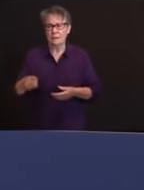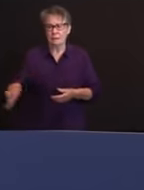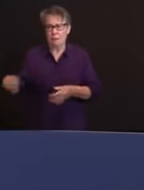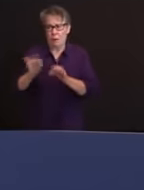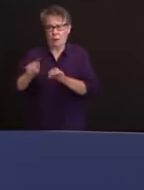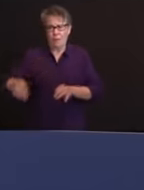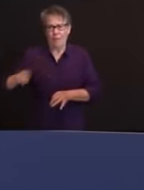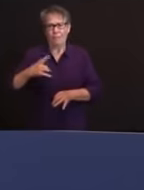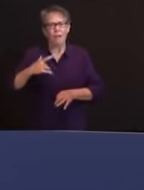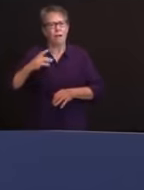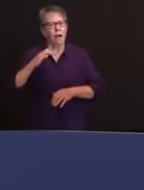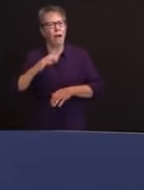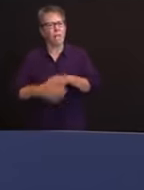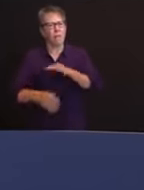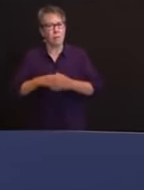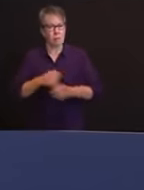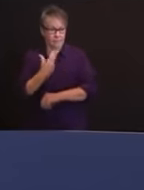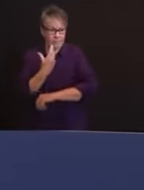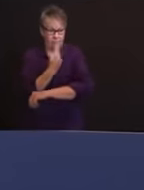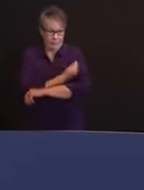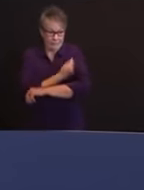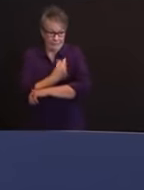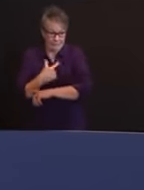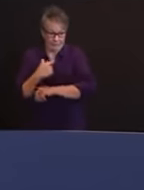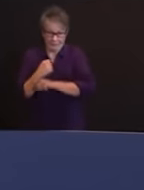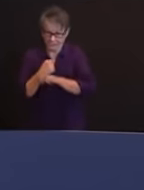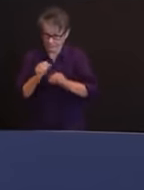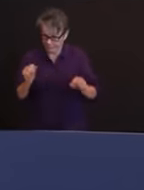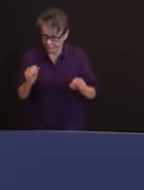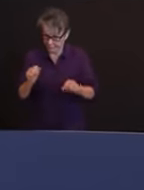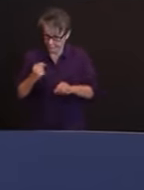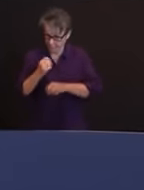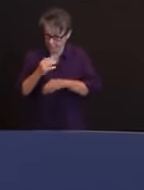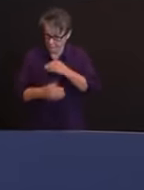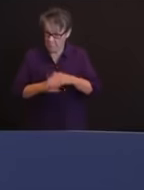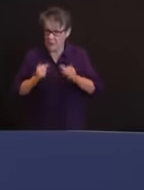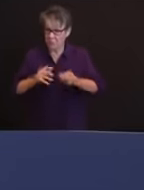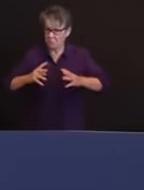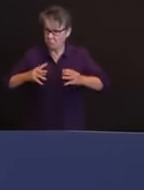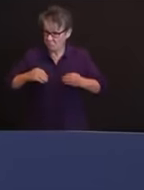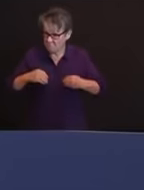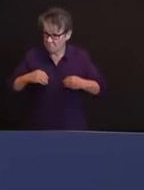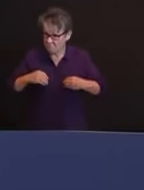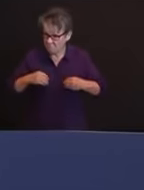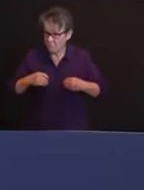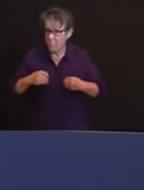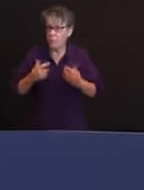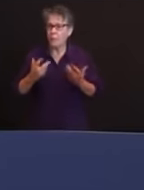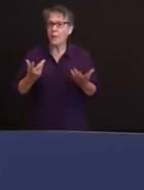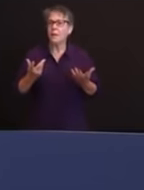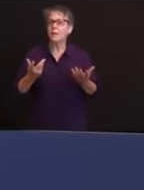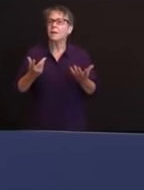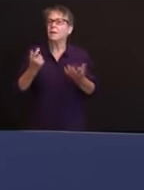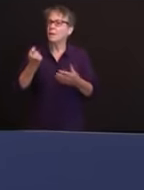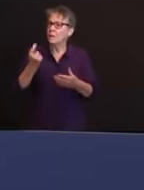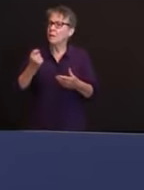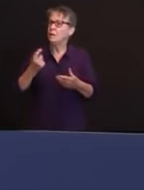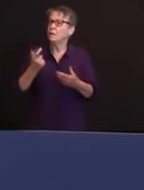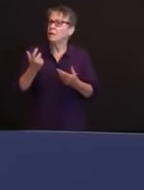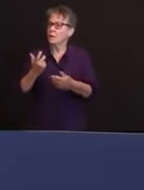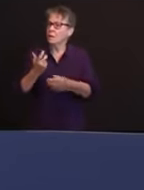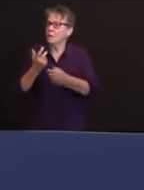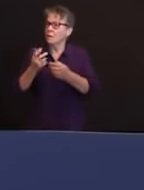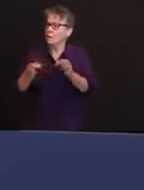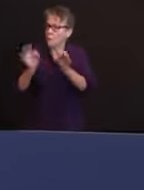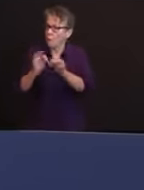vaccine and also recommending the vaccine to their patients once it is generally available.